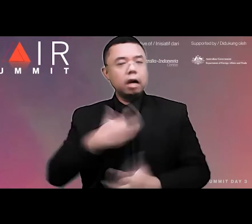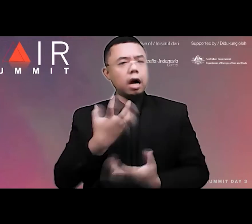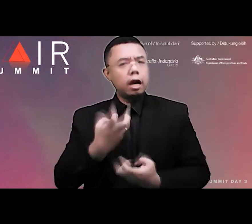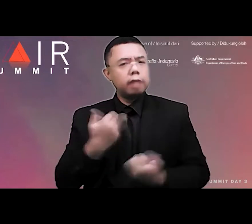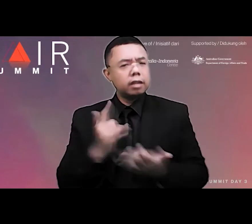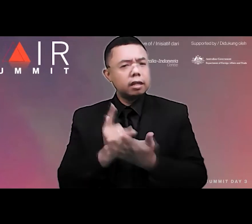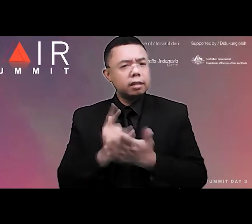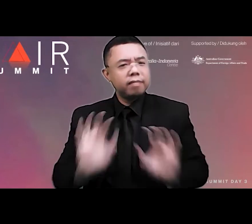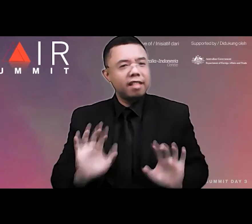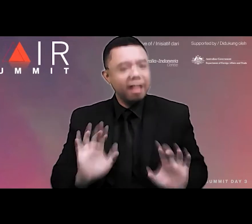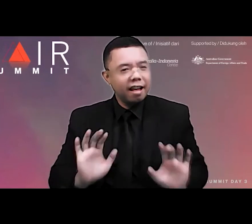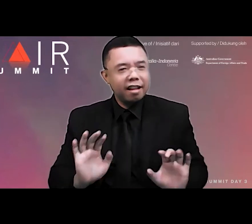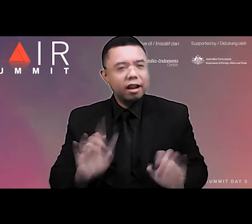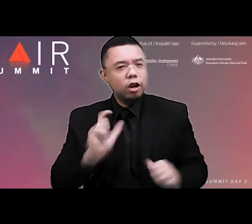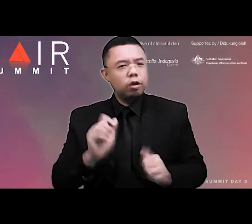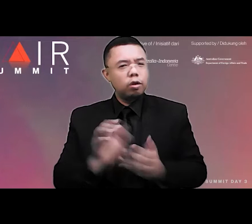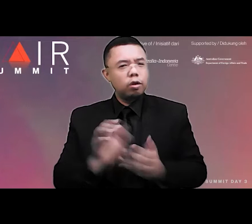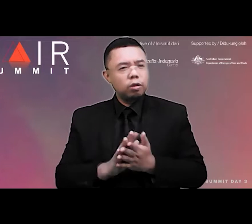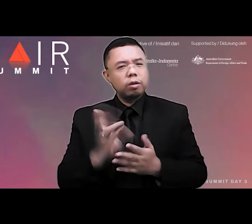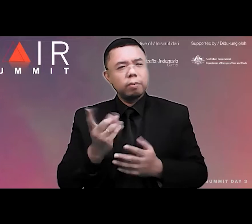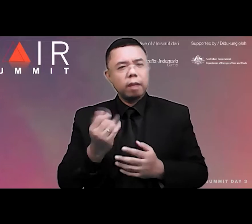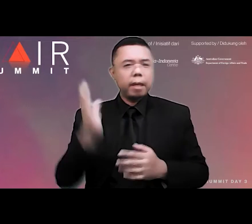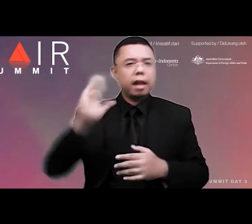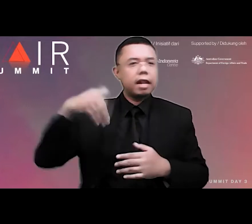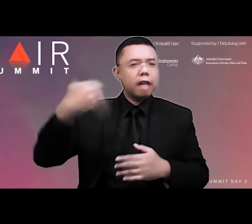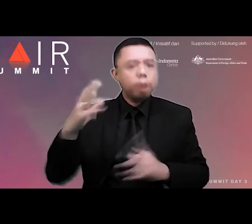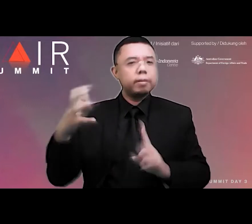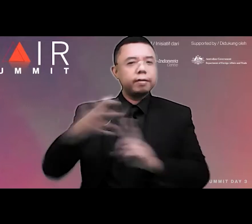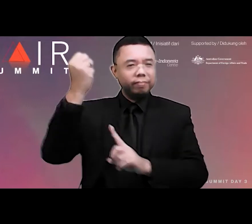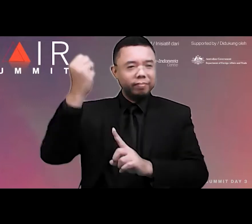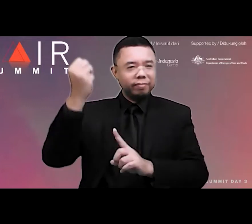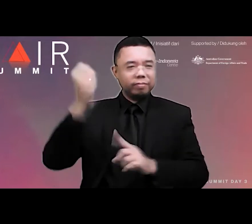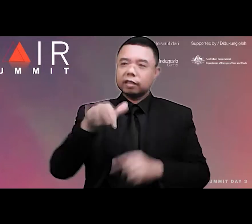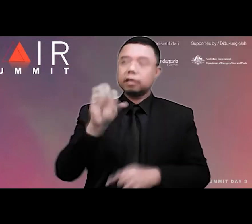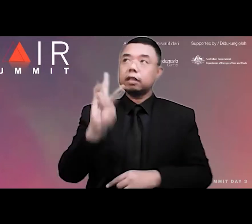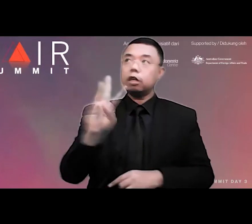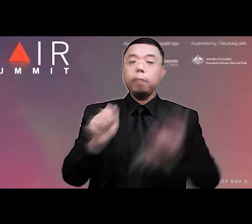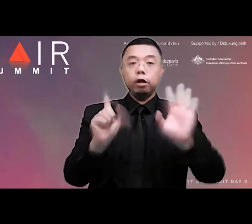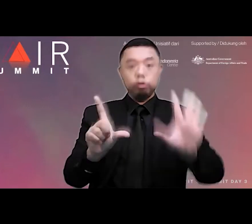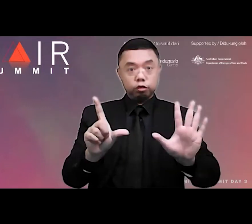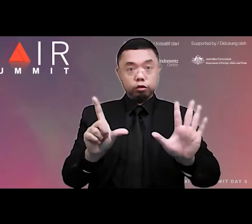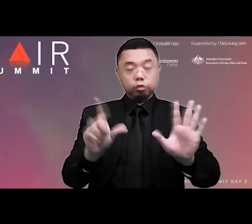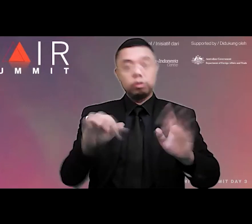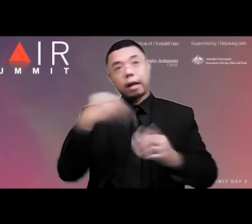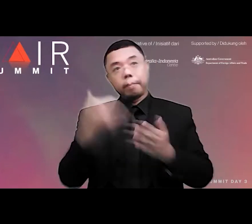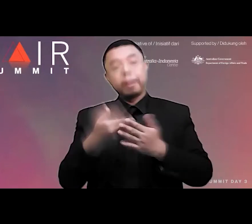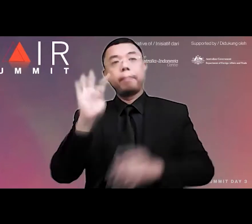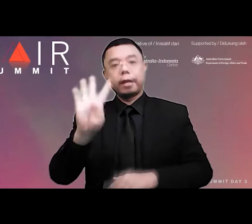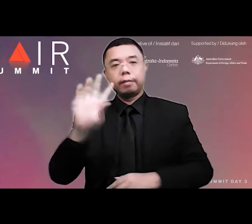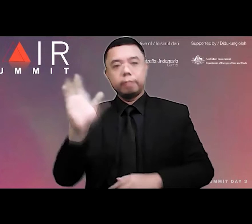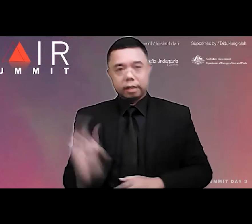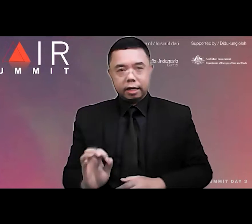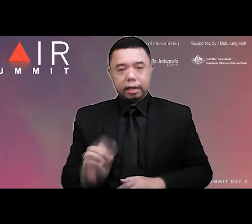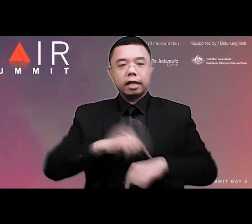achieved between around 3.7 to 4%. We hope that business